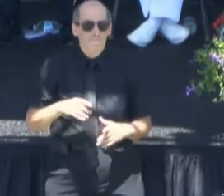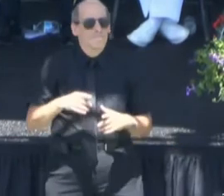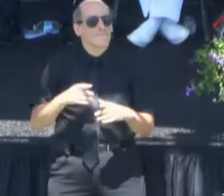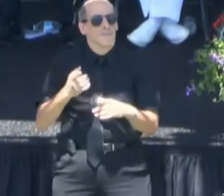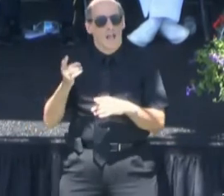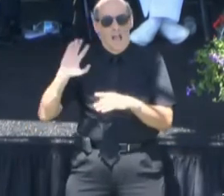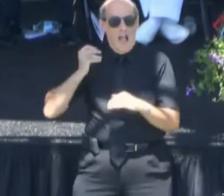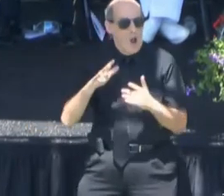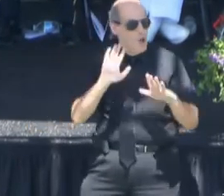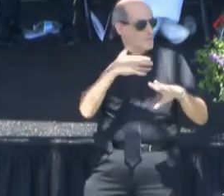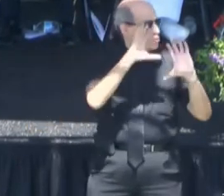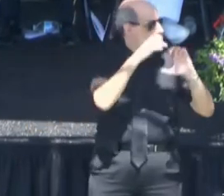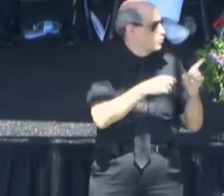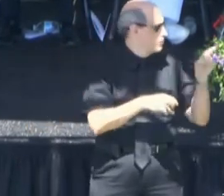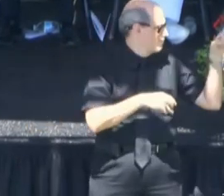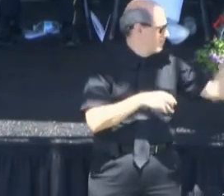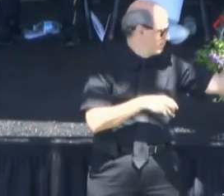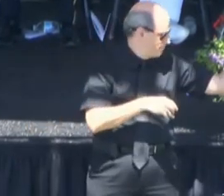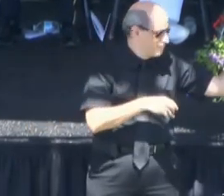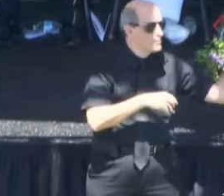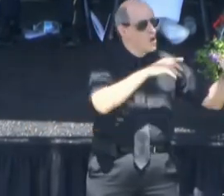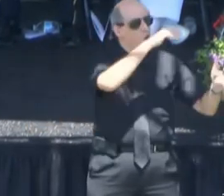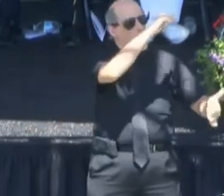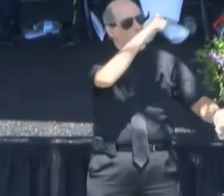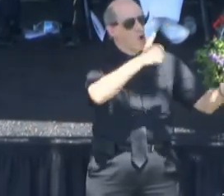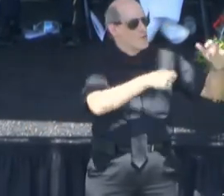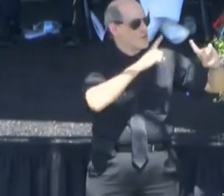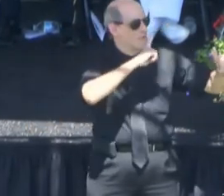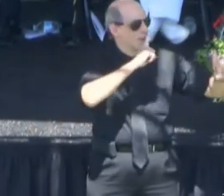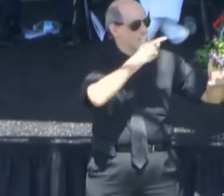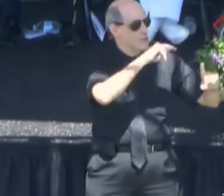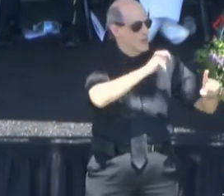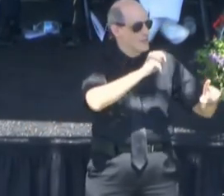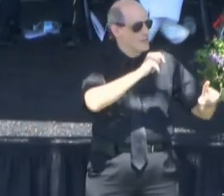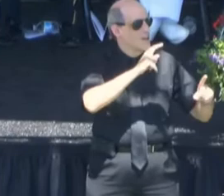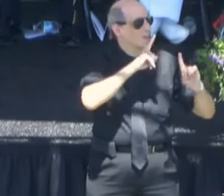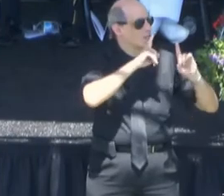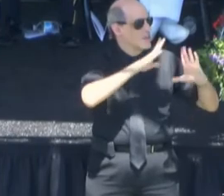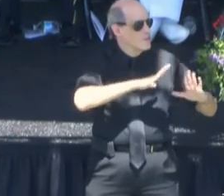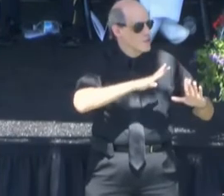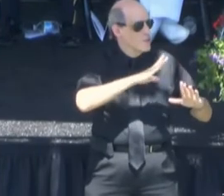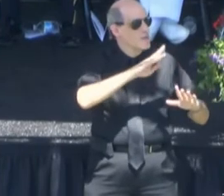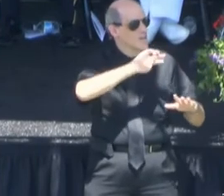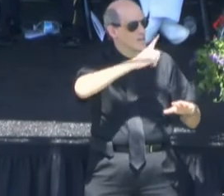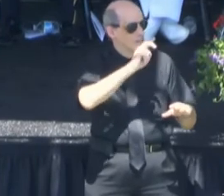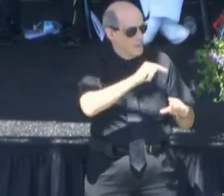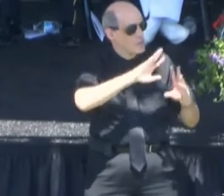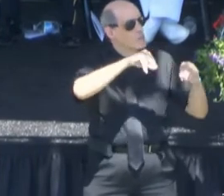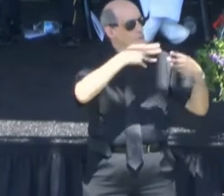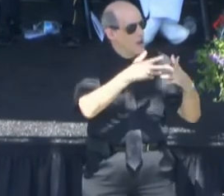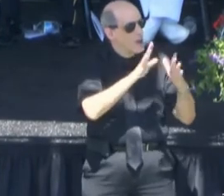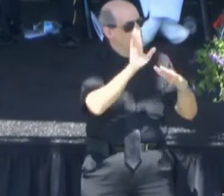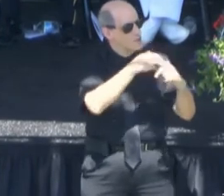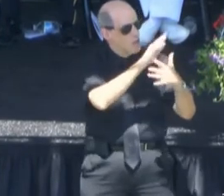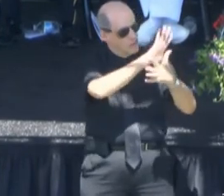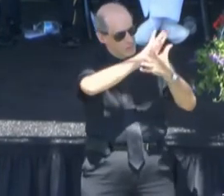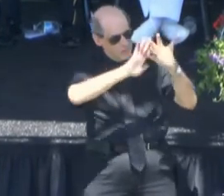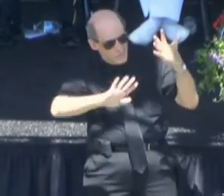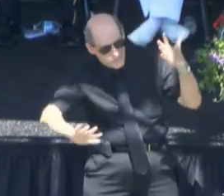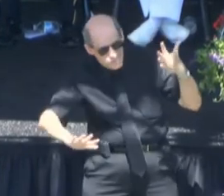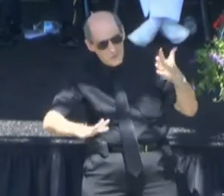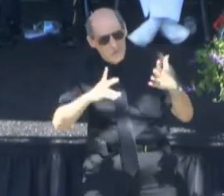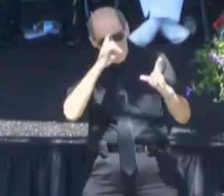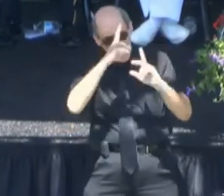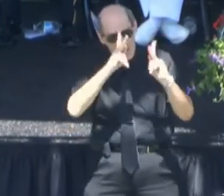regimental band, under the direction of Lieutenant Commander Robert Nixon, will now present a service medley. For those currently serving on active duty or